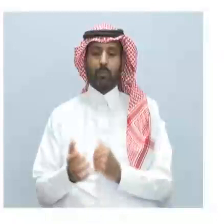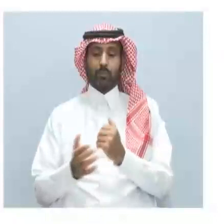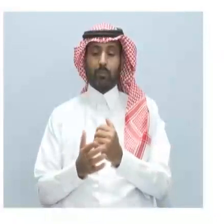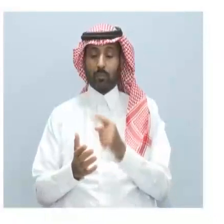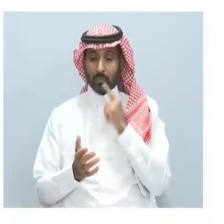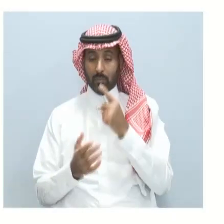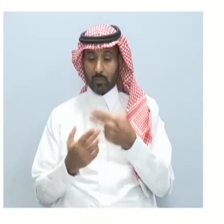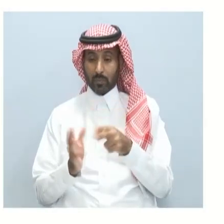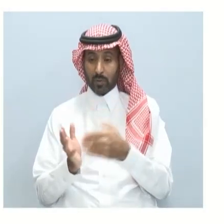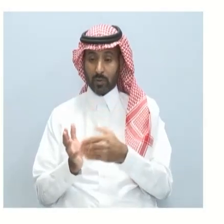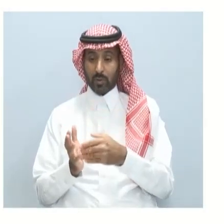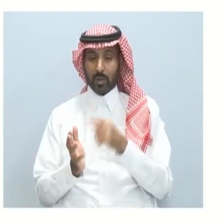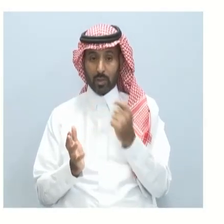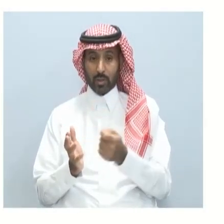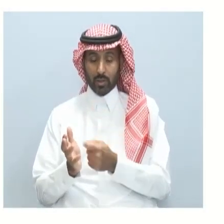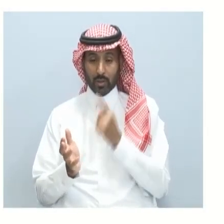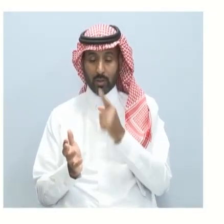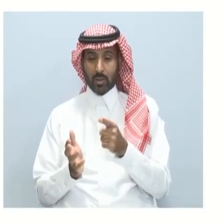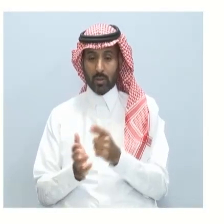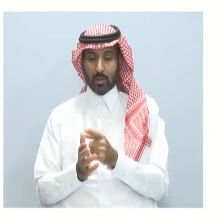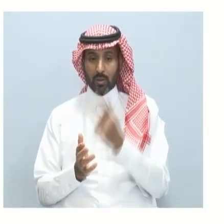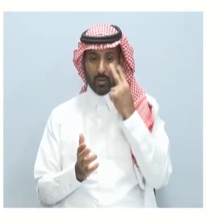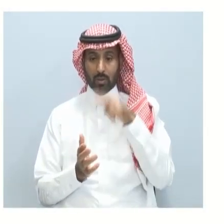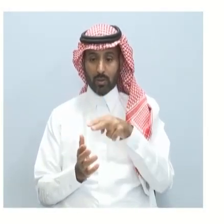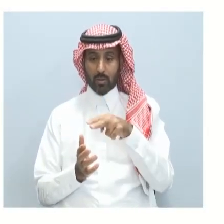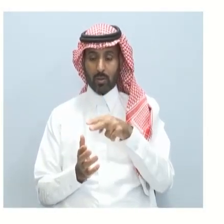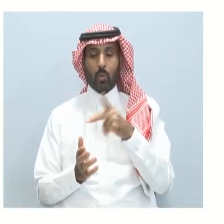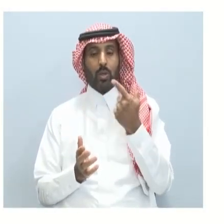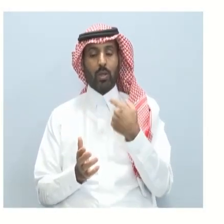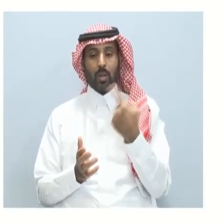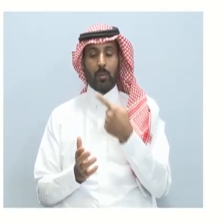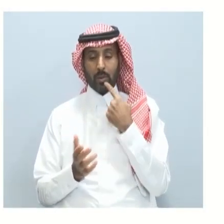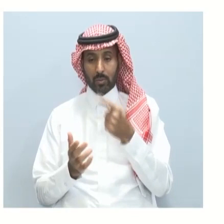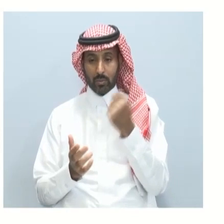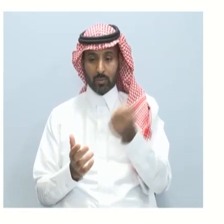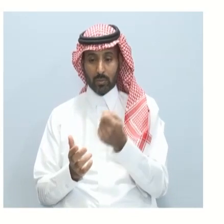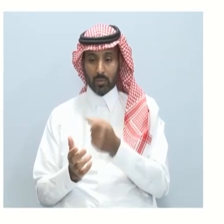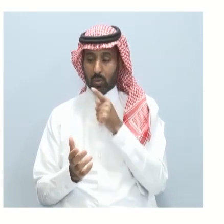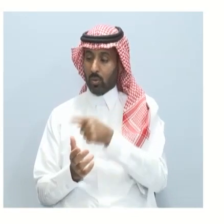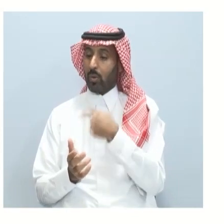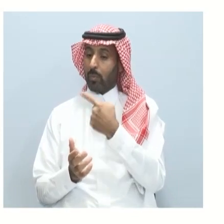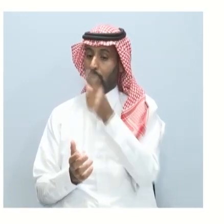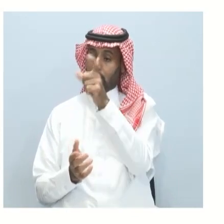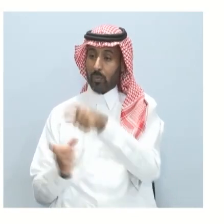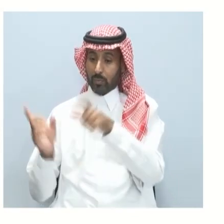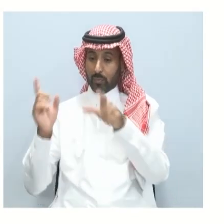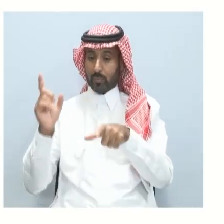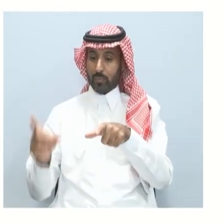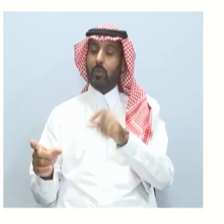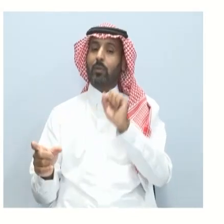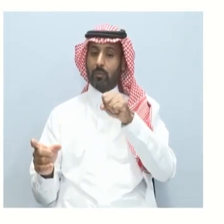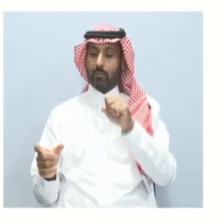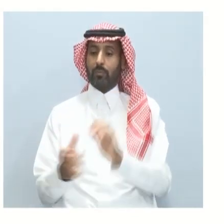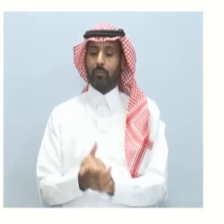So at the very end, did I focus on what I'm going to write or who I am going to write about? Yes, I